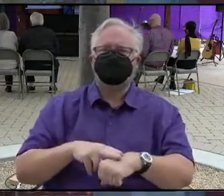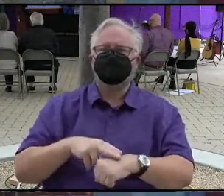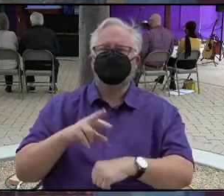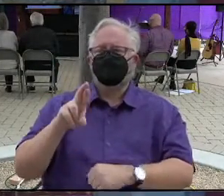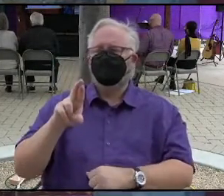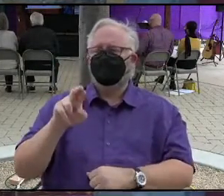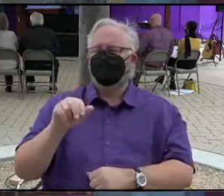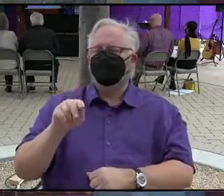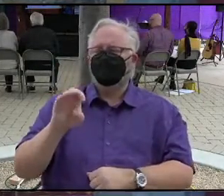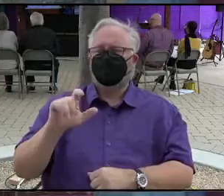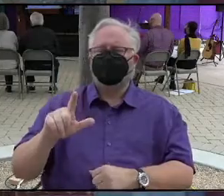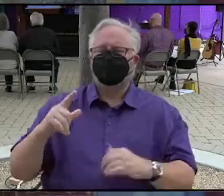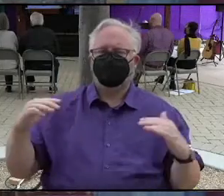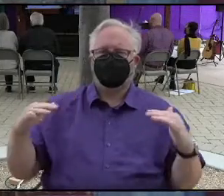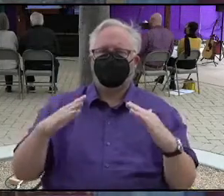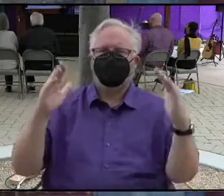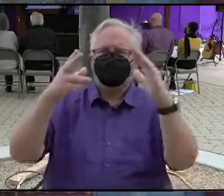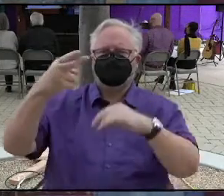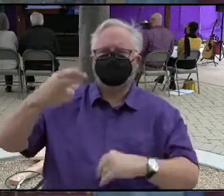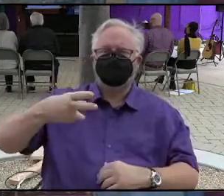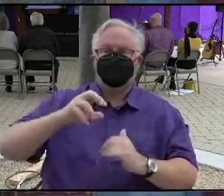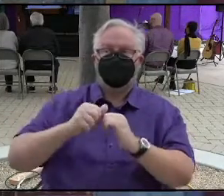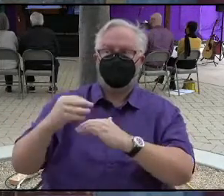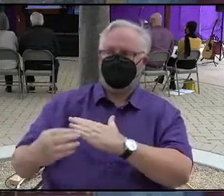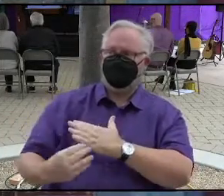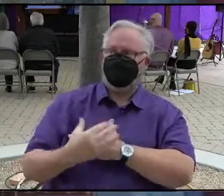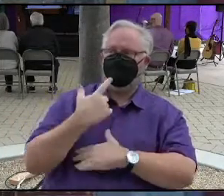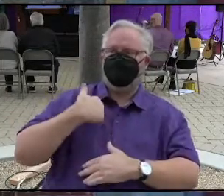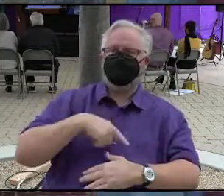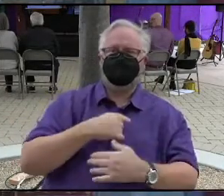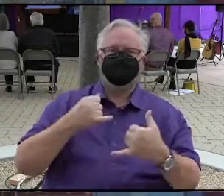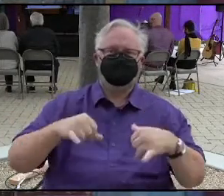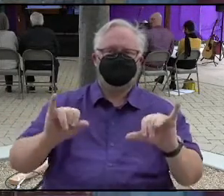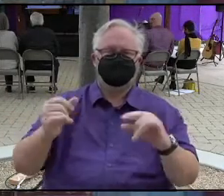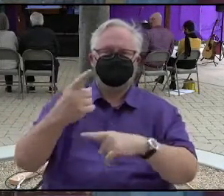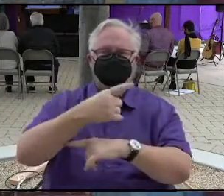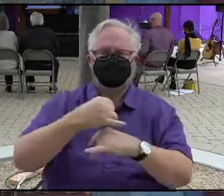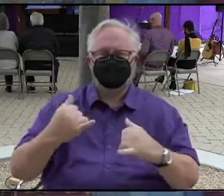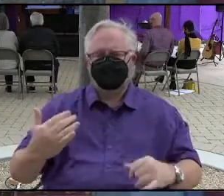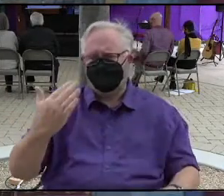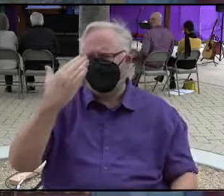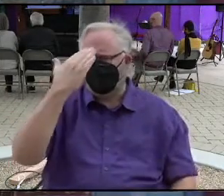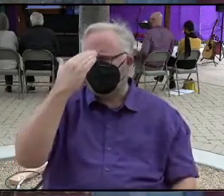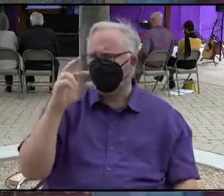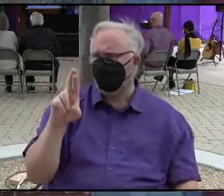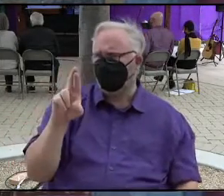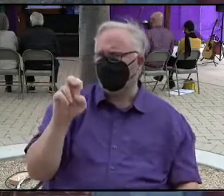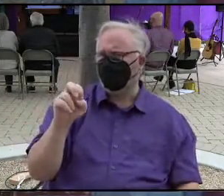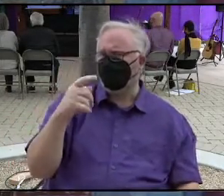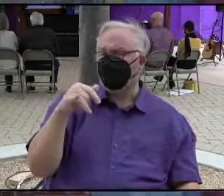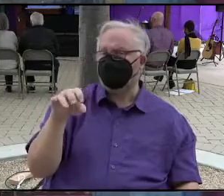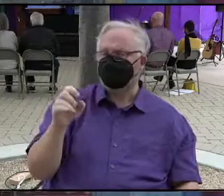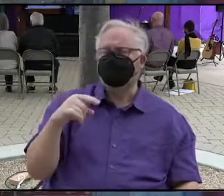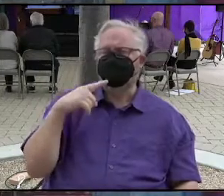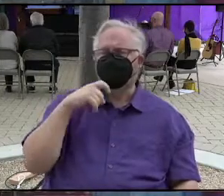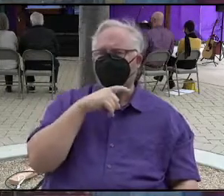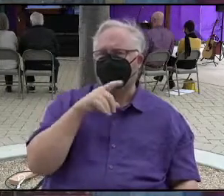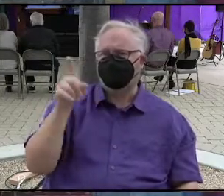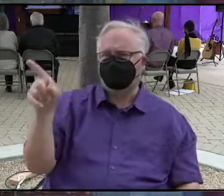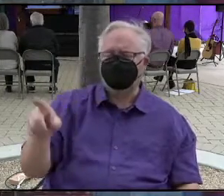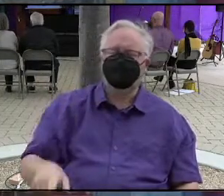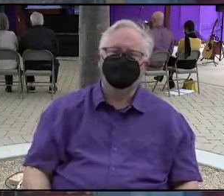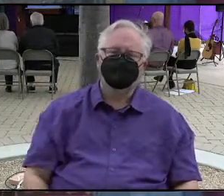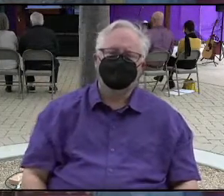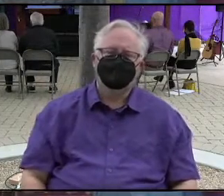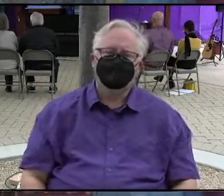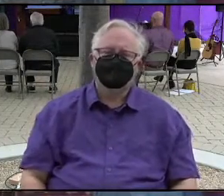hierarchy and its impact on our lives today. I know Reggie, he is in Milwaukee, and